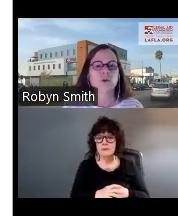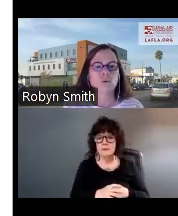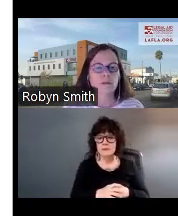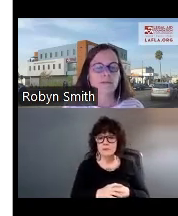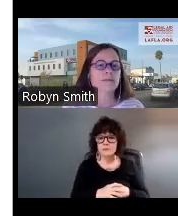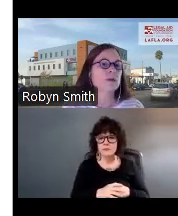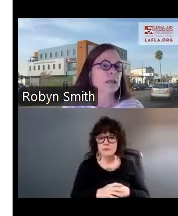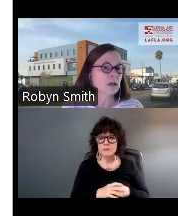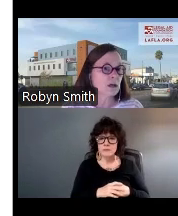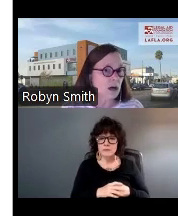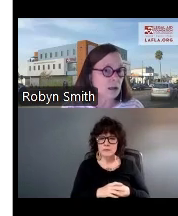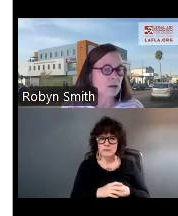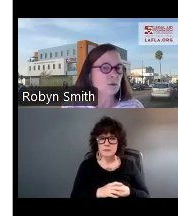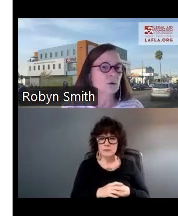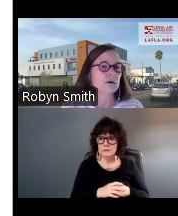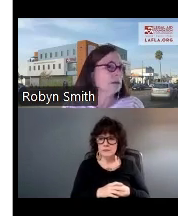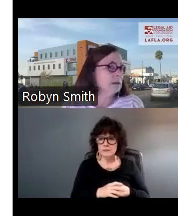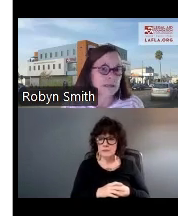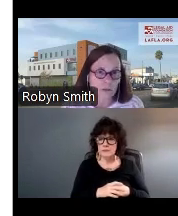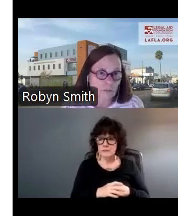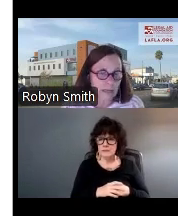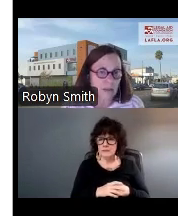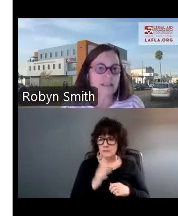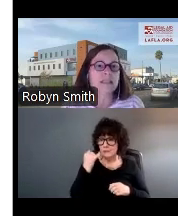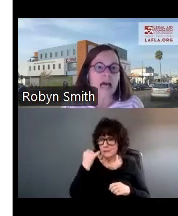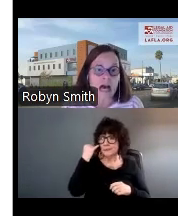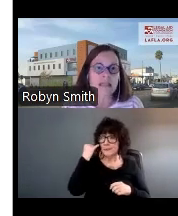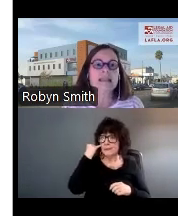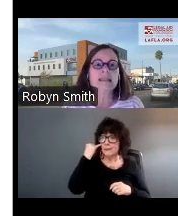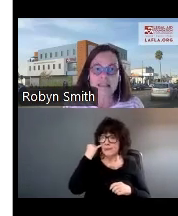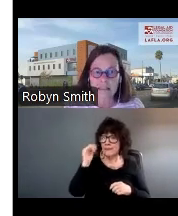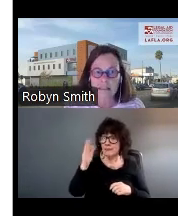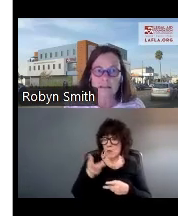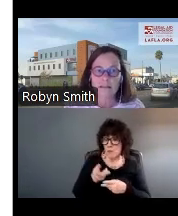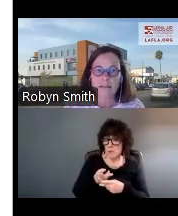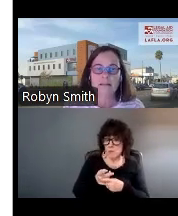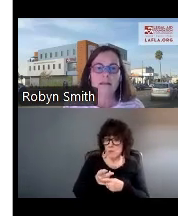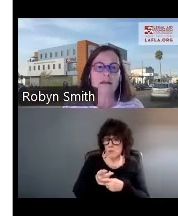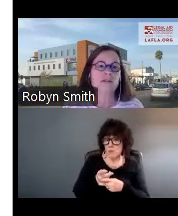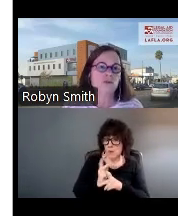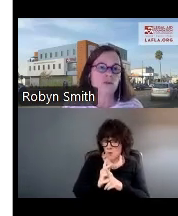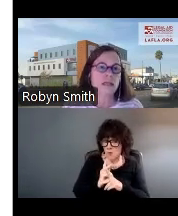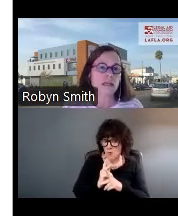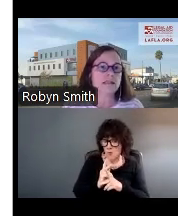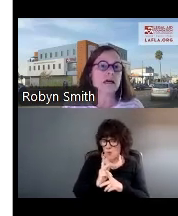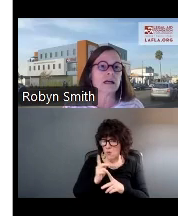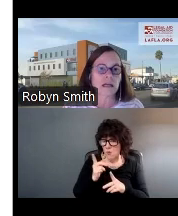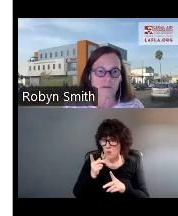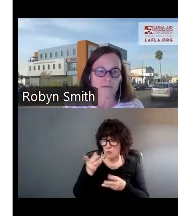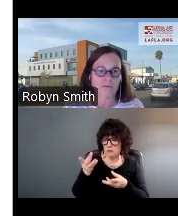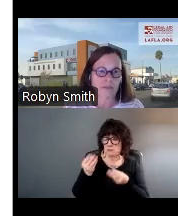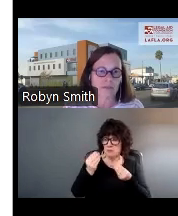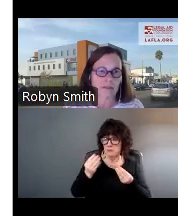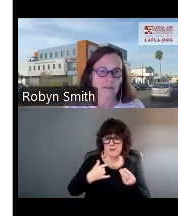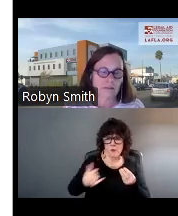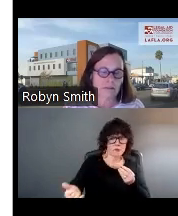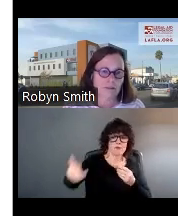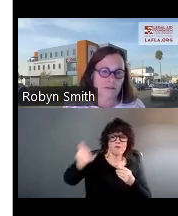If your loan that you're getting a call or letter about is not listed on